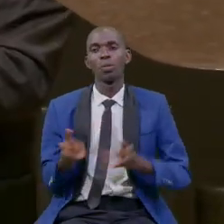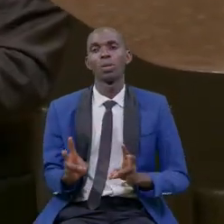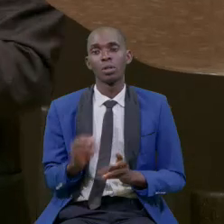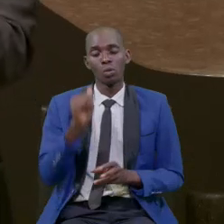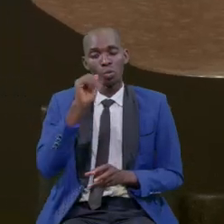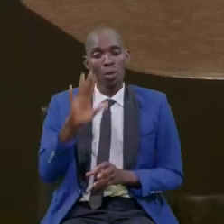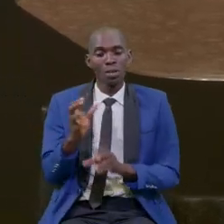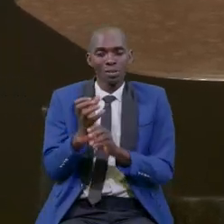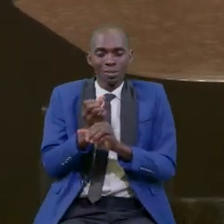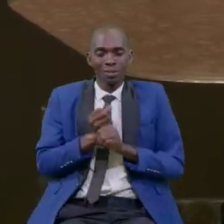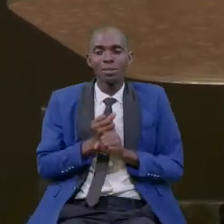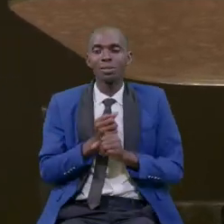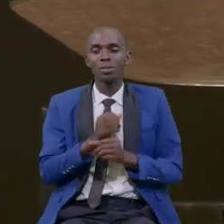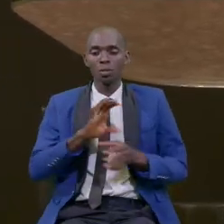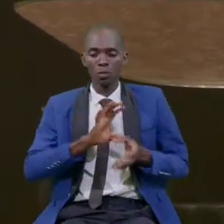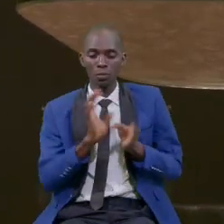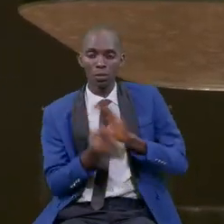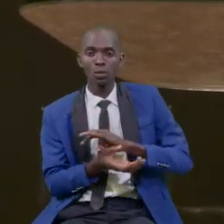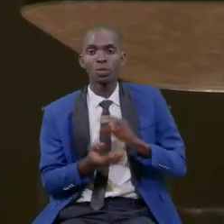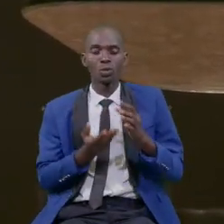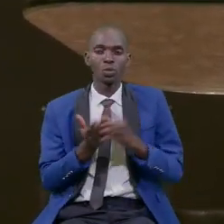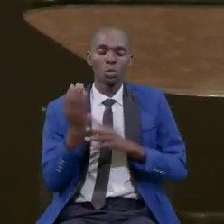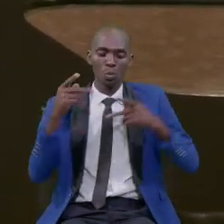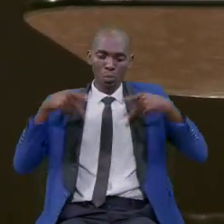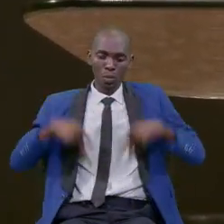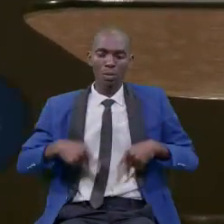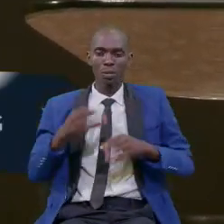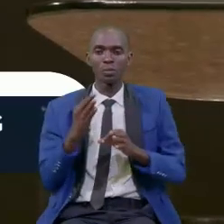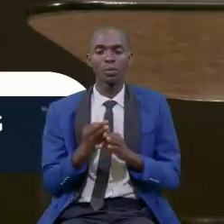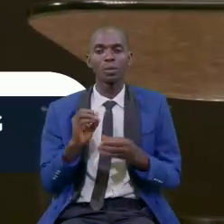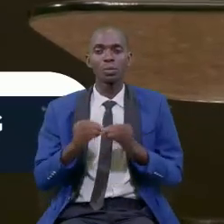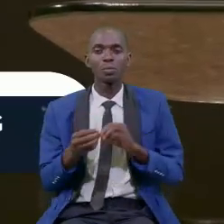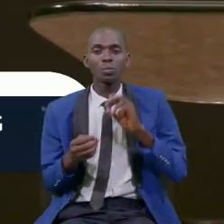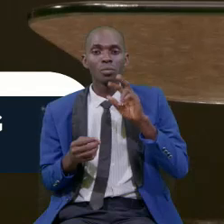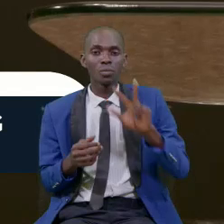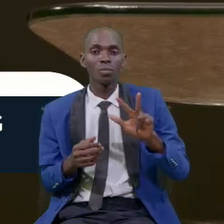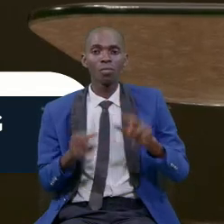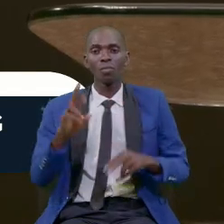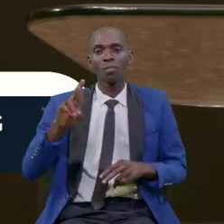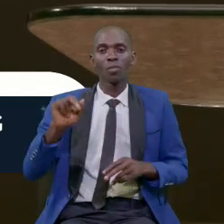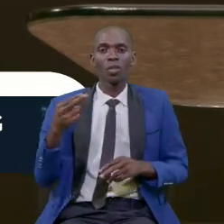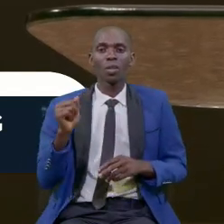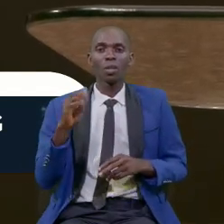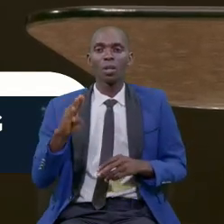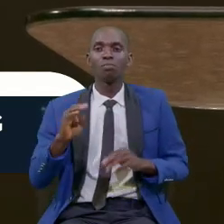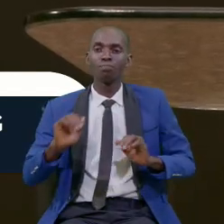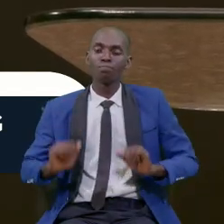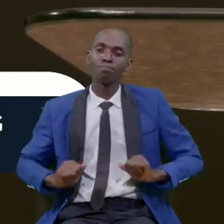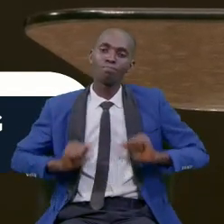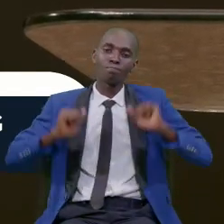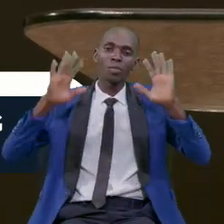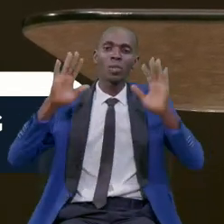with personal faith. Number three is Rahab's commitment in